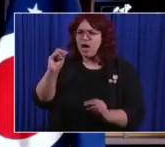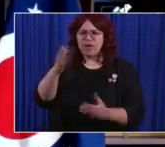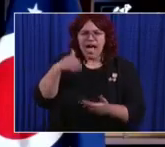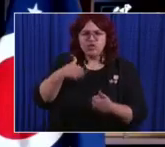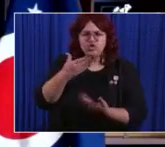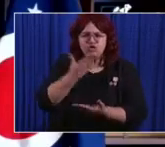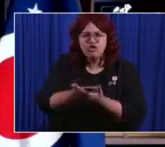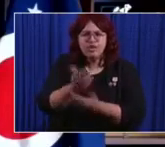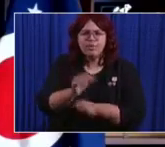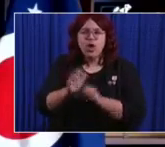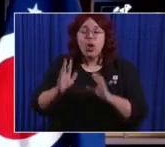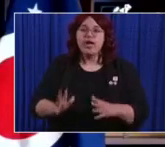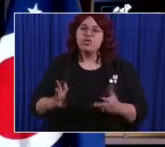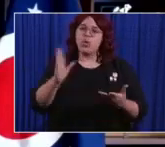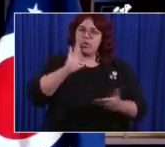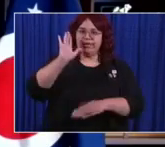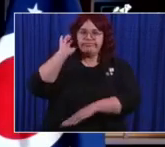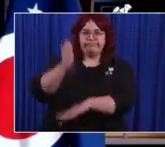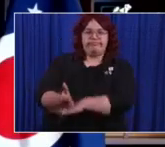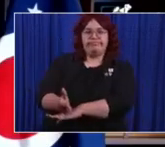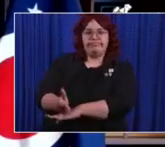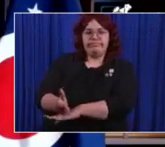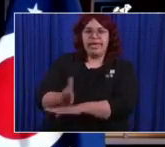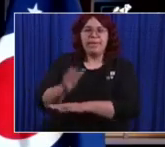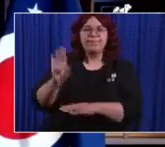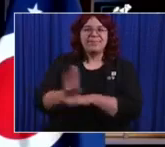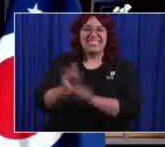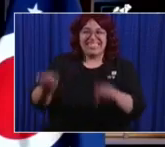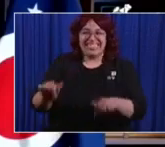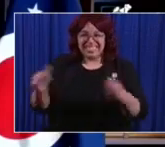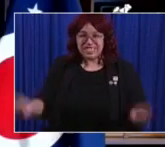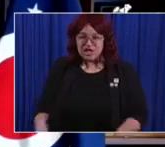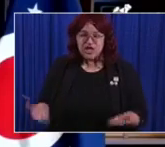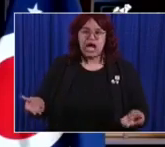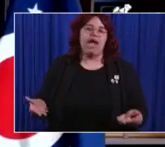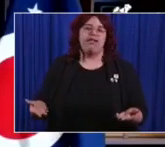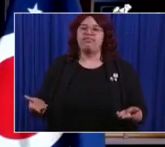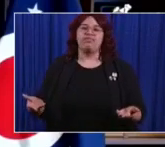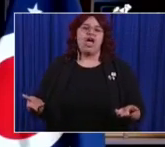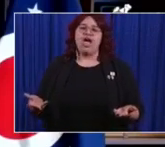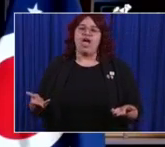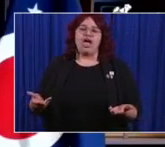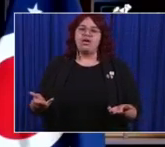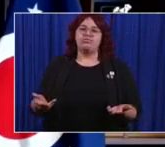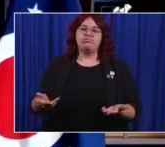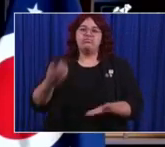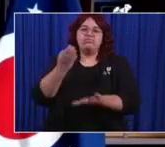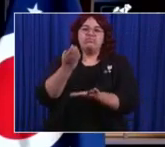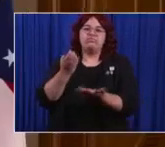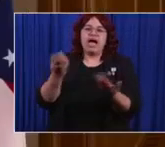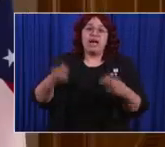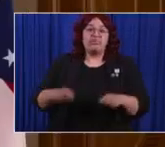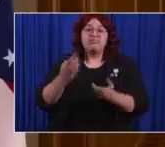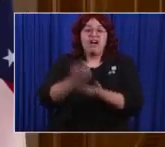that recovery, and getting more people back to work will only hasten and enhance that growth that benefits everyone.